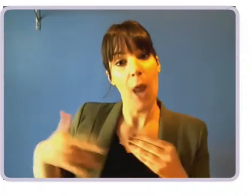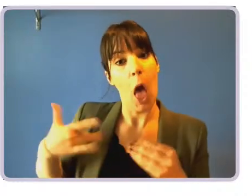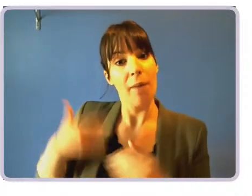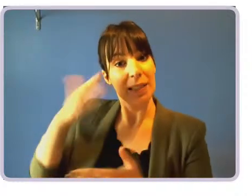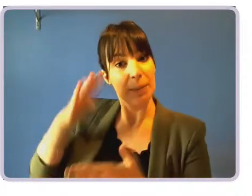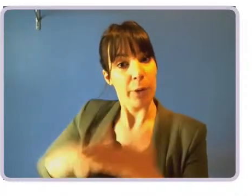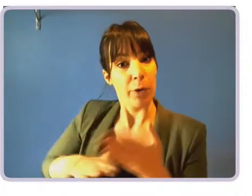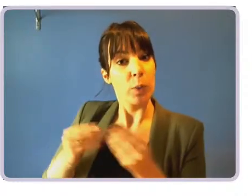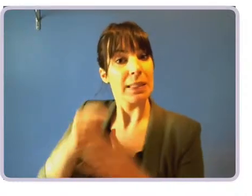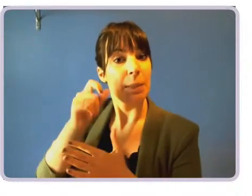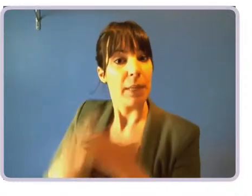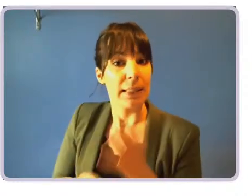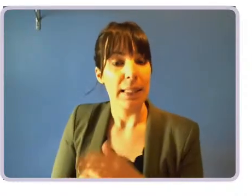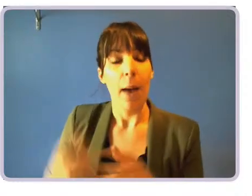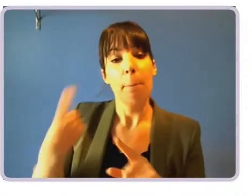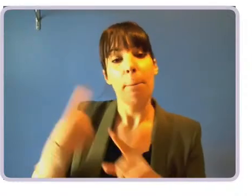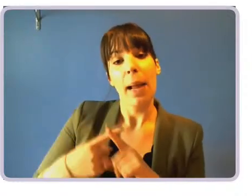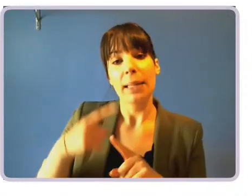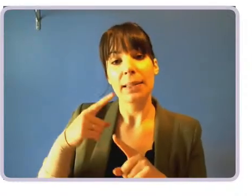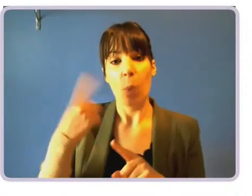industry experience.